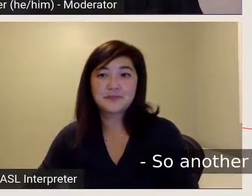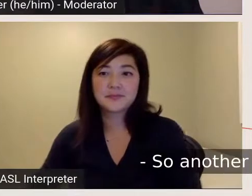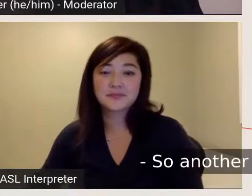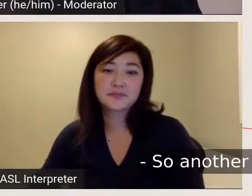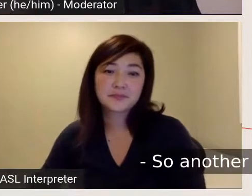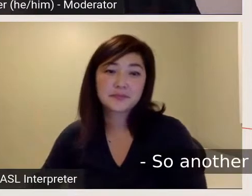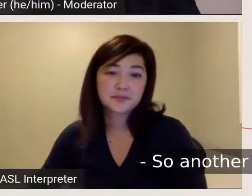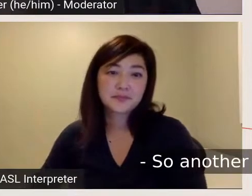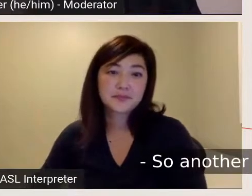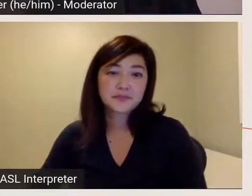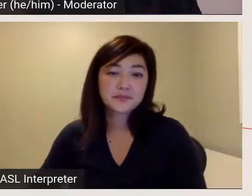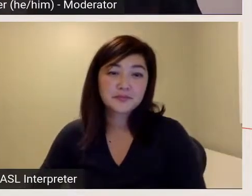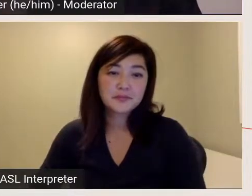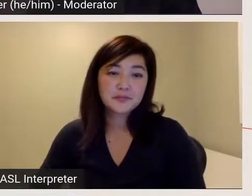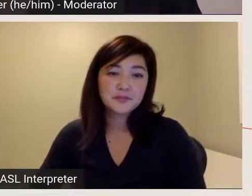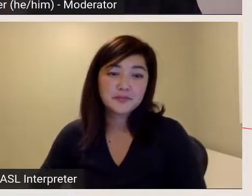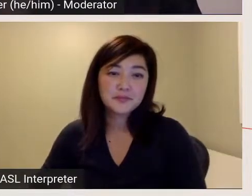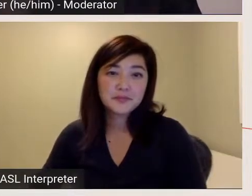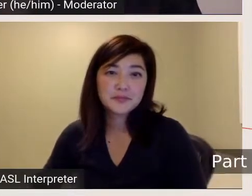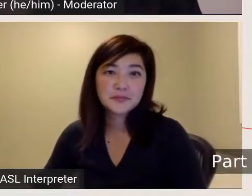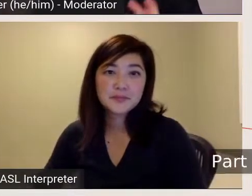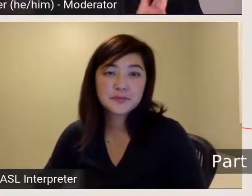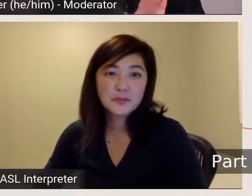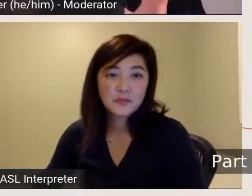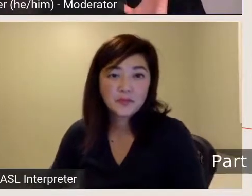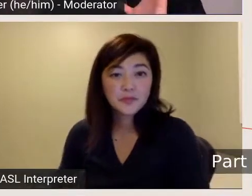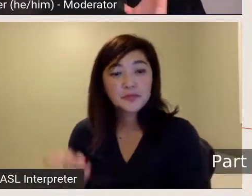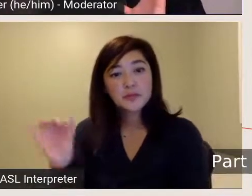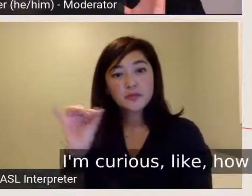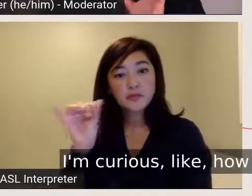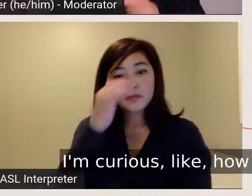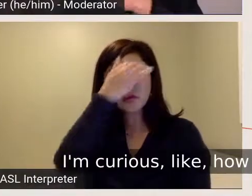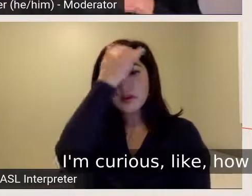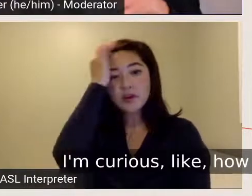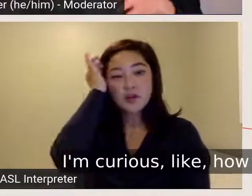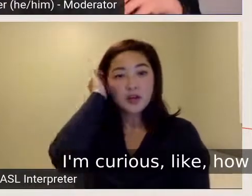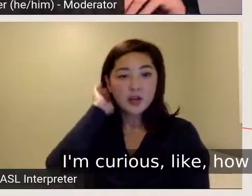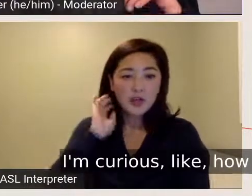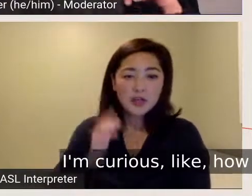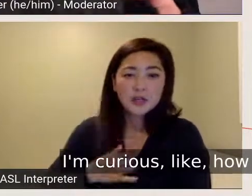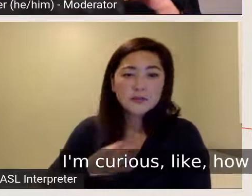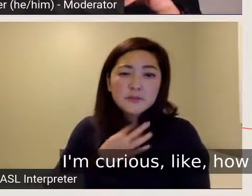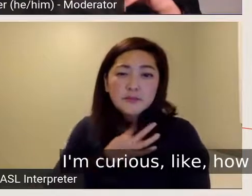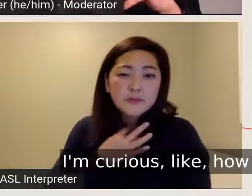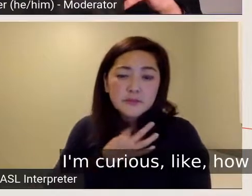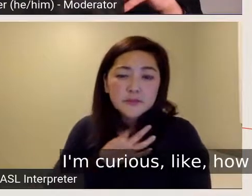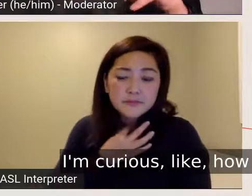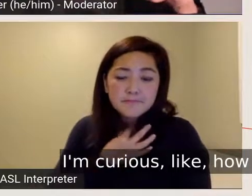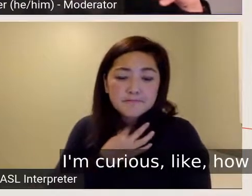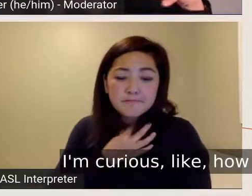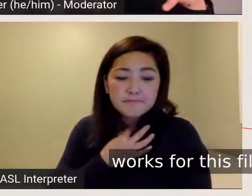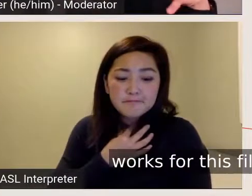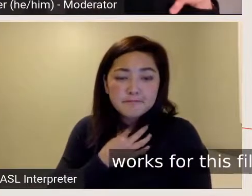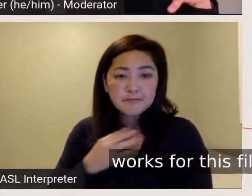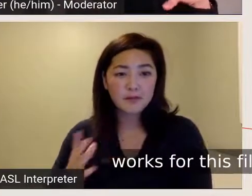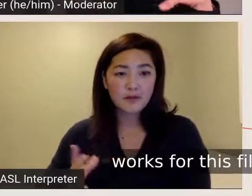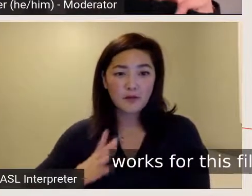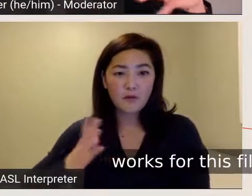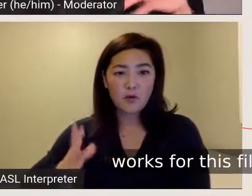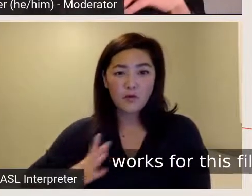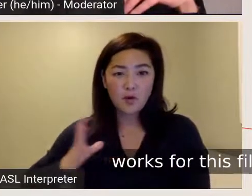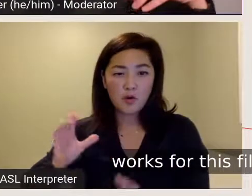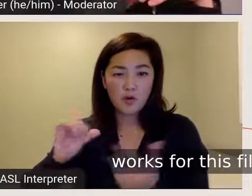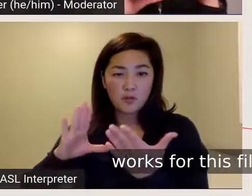So another thing that, part of, I'm curious, like how the formal approach works for